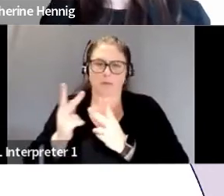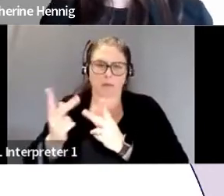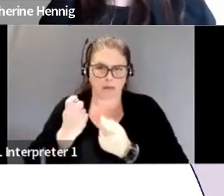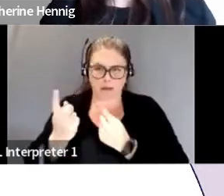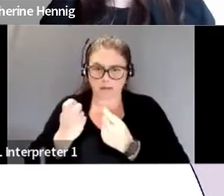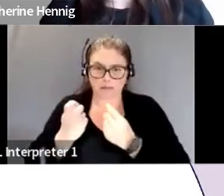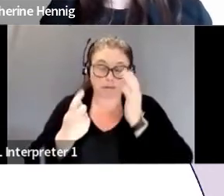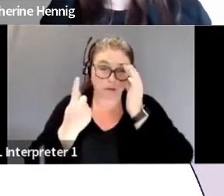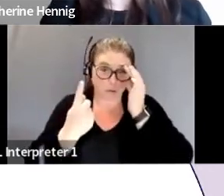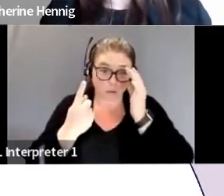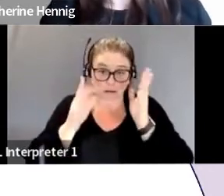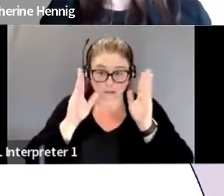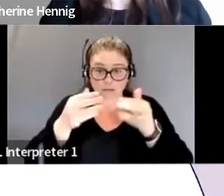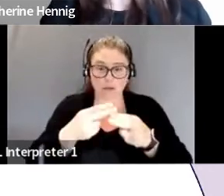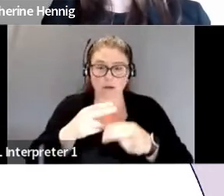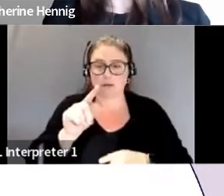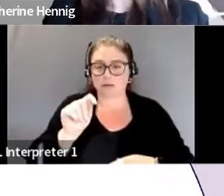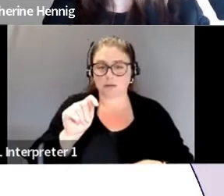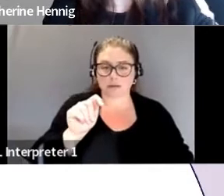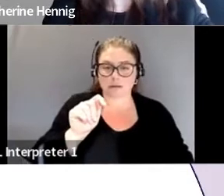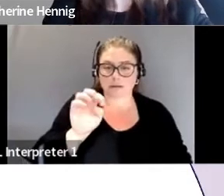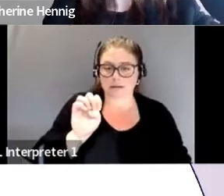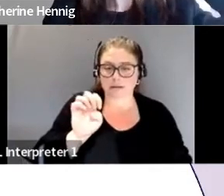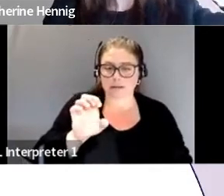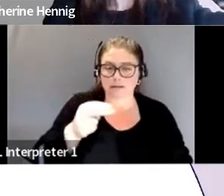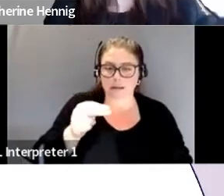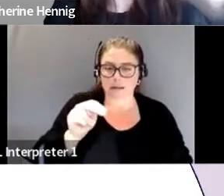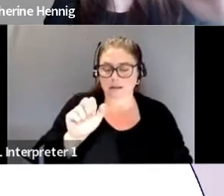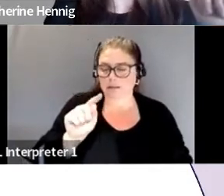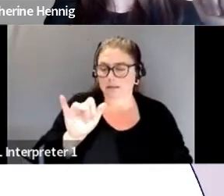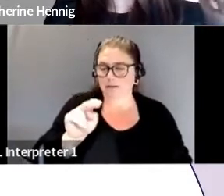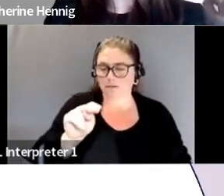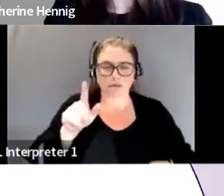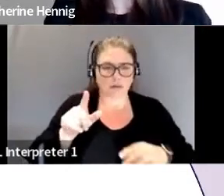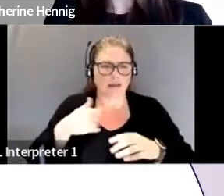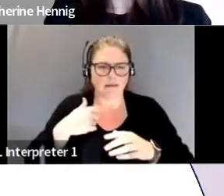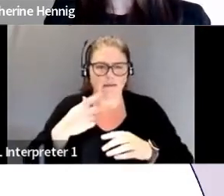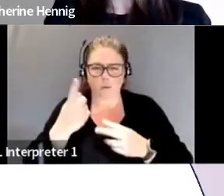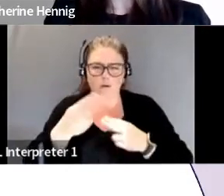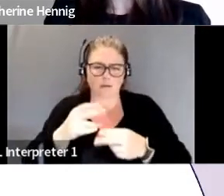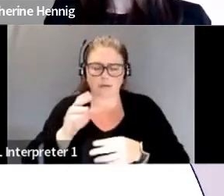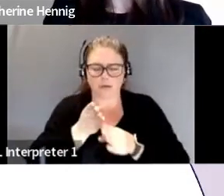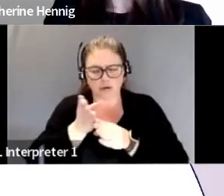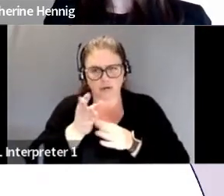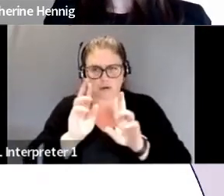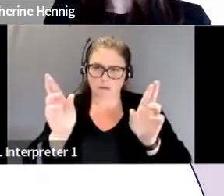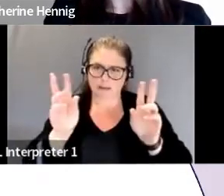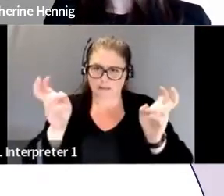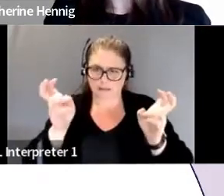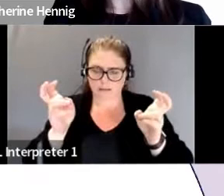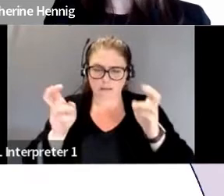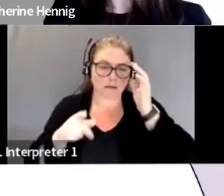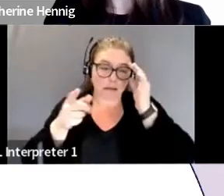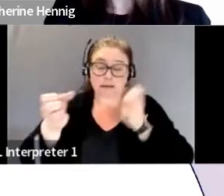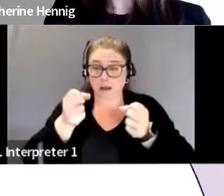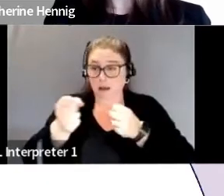recommend is Career Ready by TechNation. I really like this grant. It is a hiring grant that offers support for